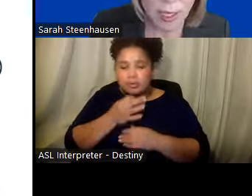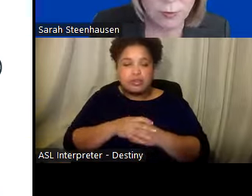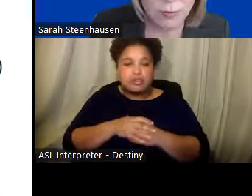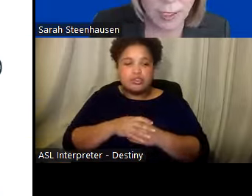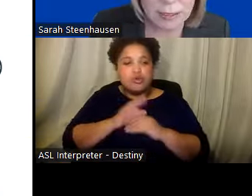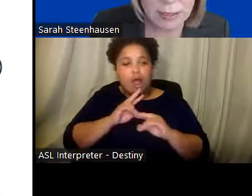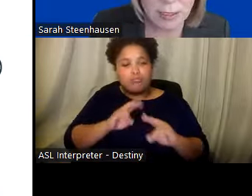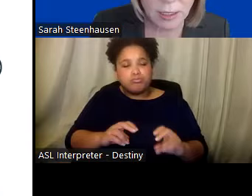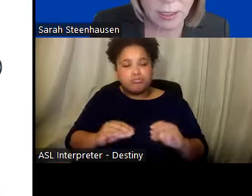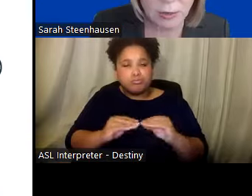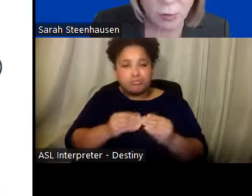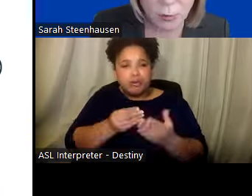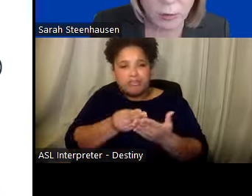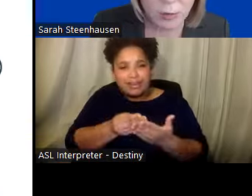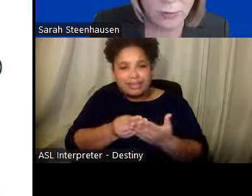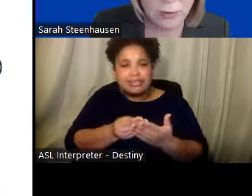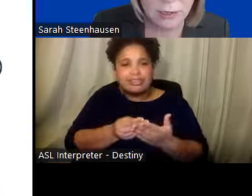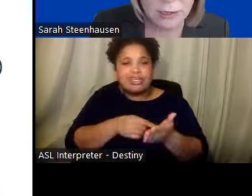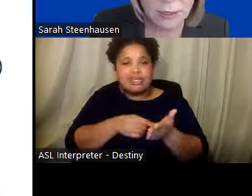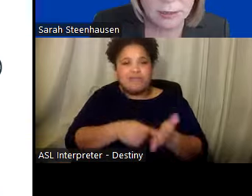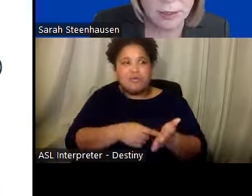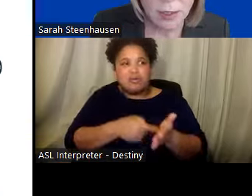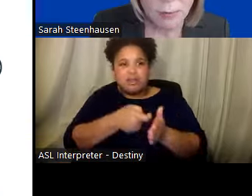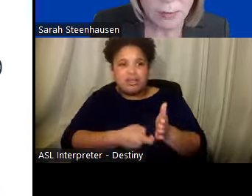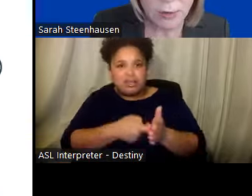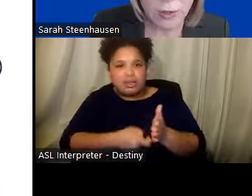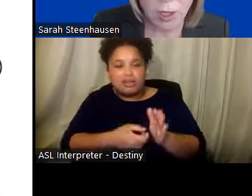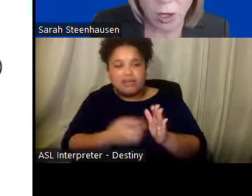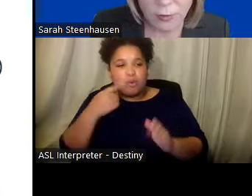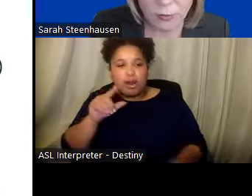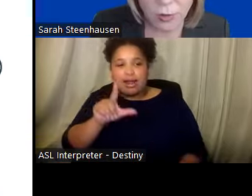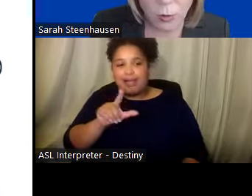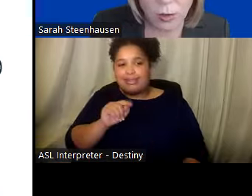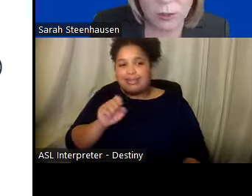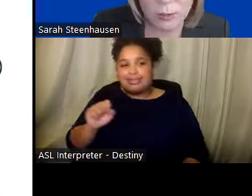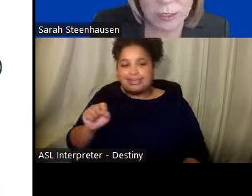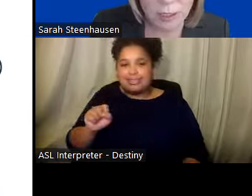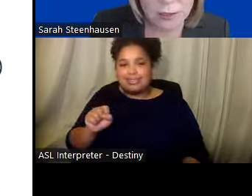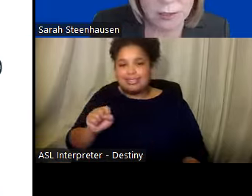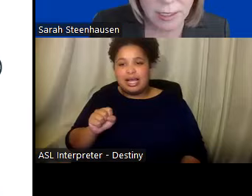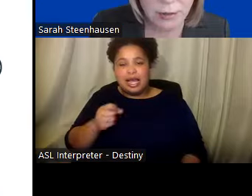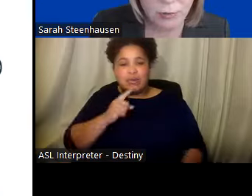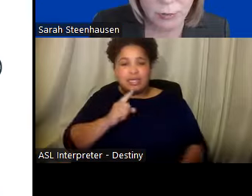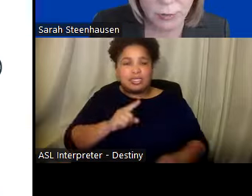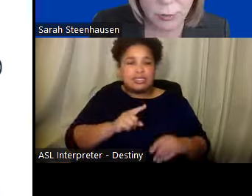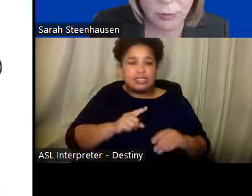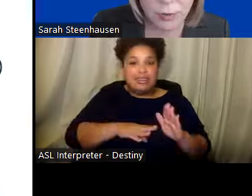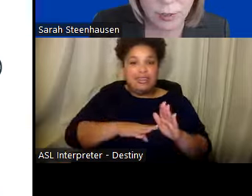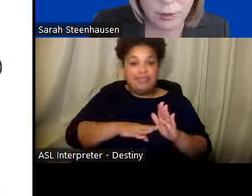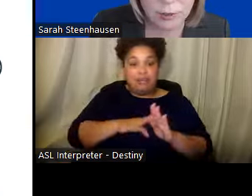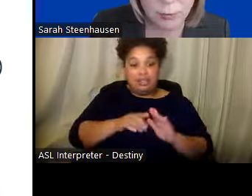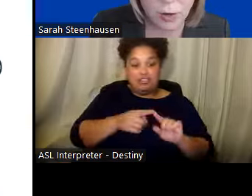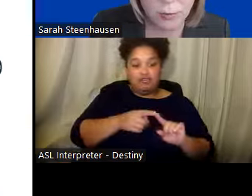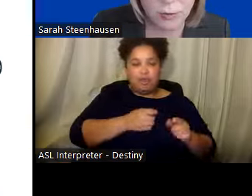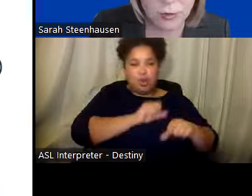look at financing and affordability of LTSS by building off of some of the work that's been done at the state level through